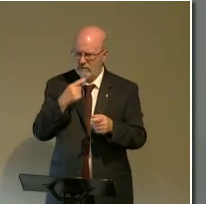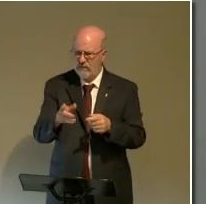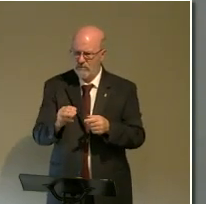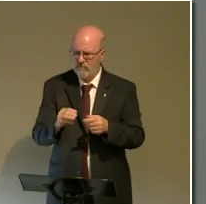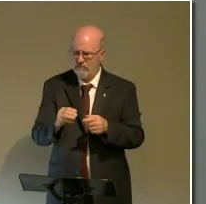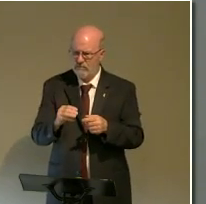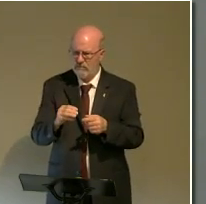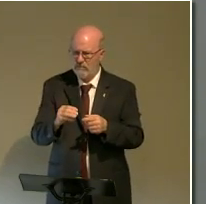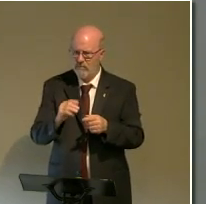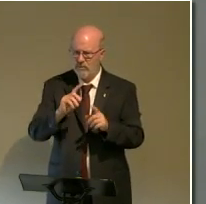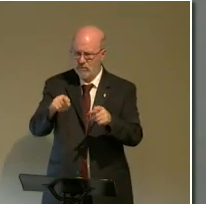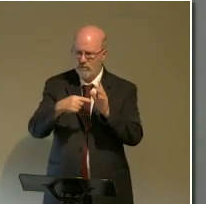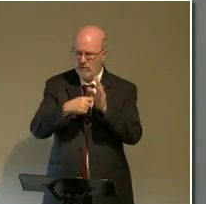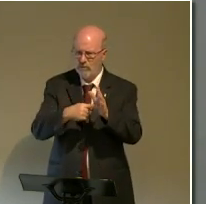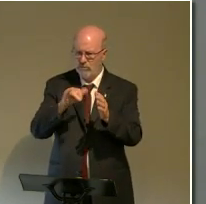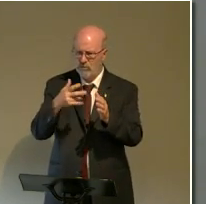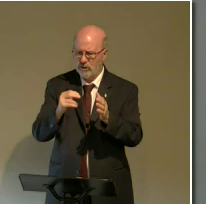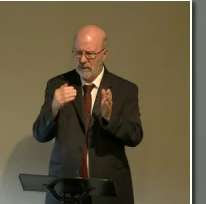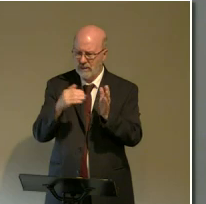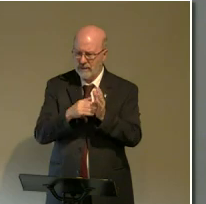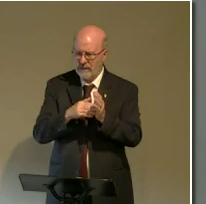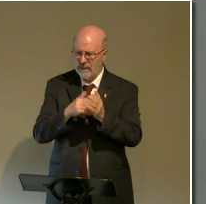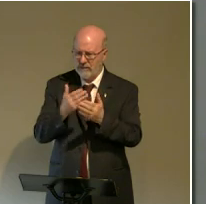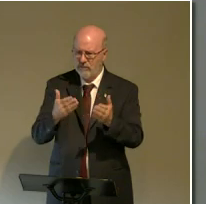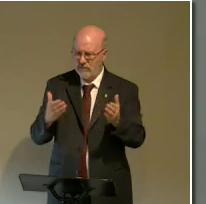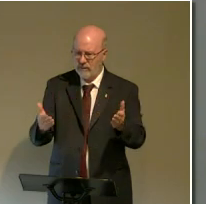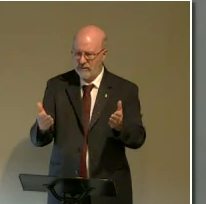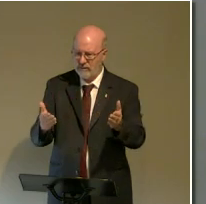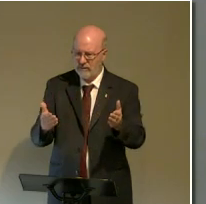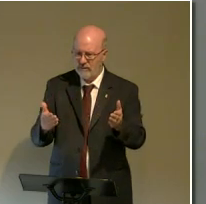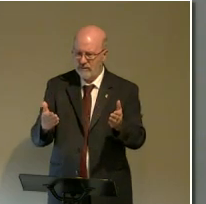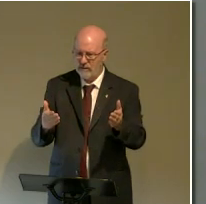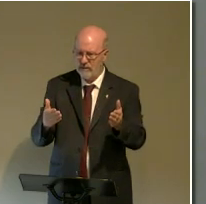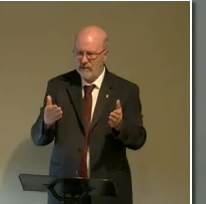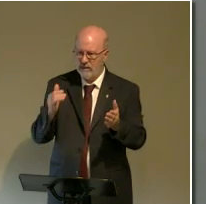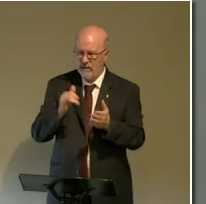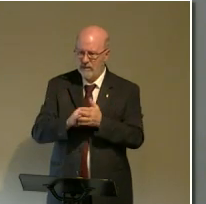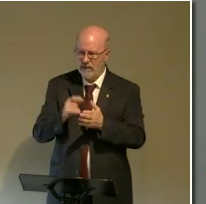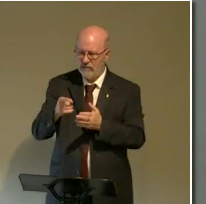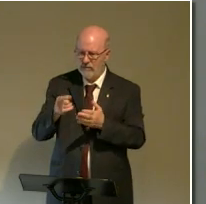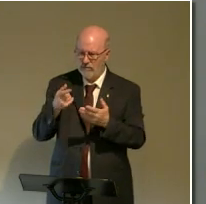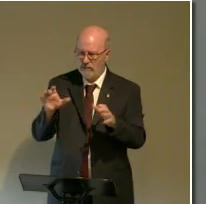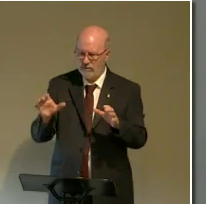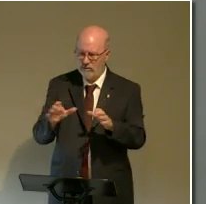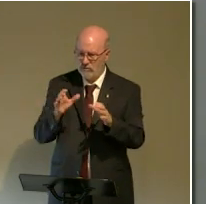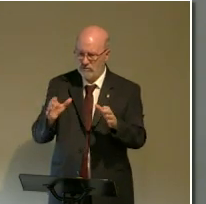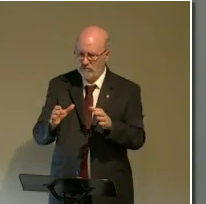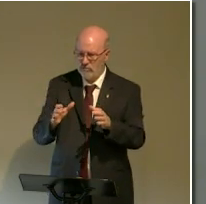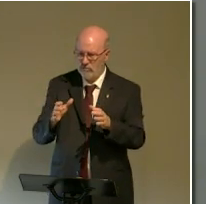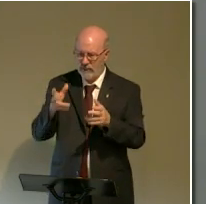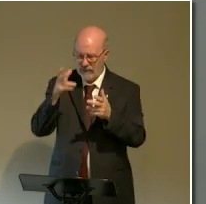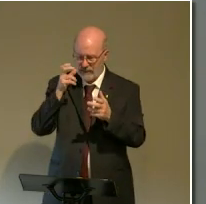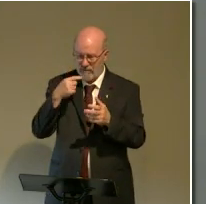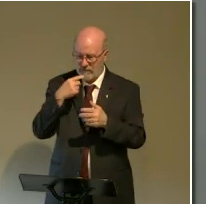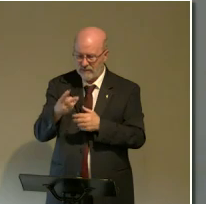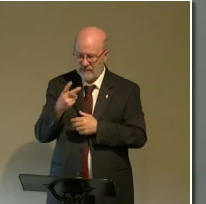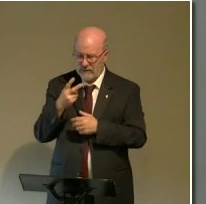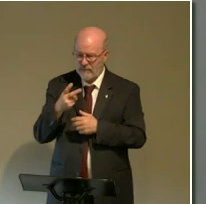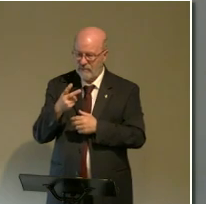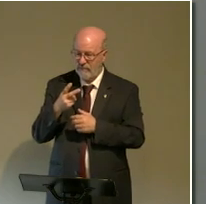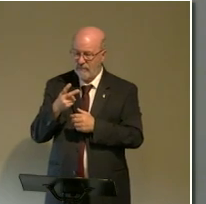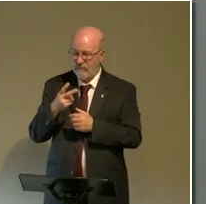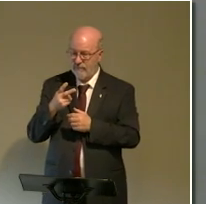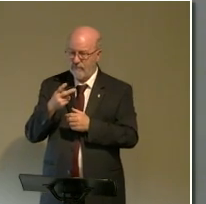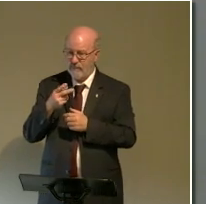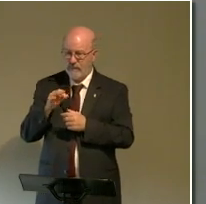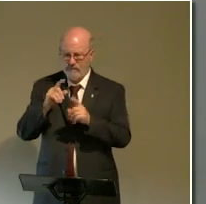unto them, go and show John again those things which ye do and hear and see.